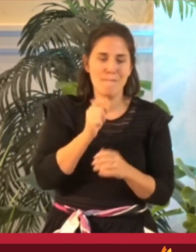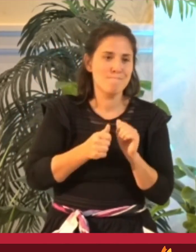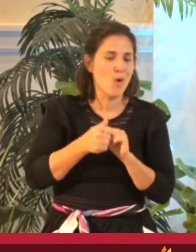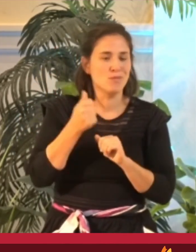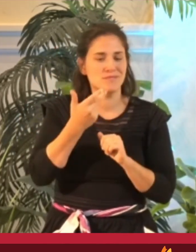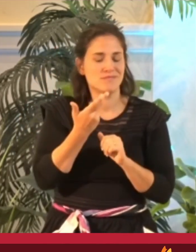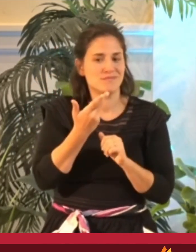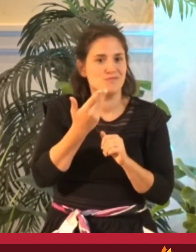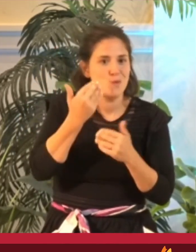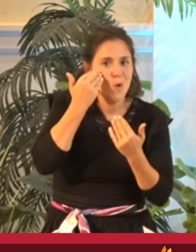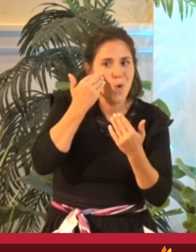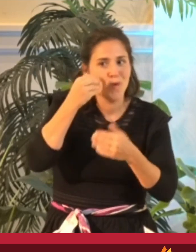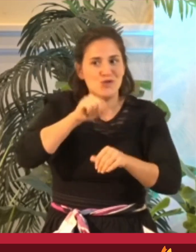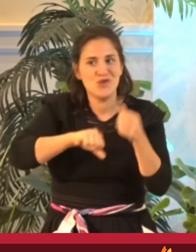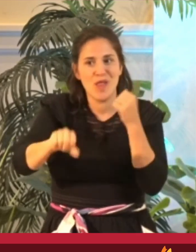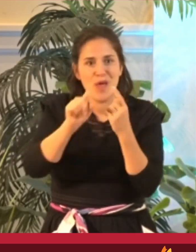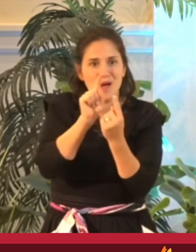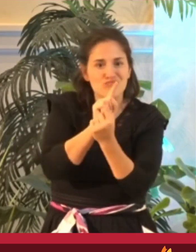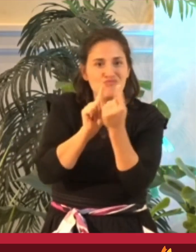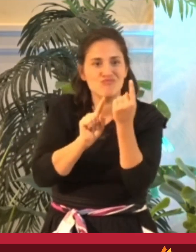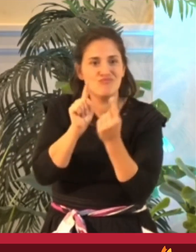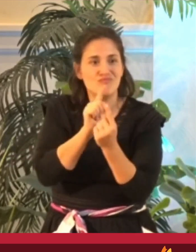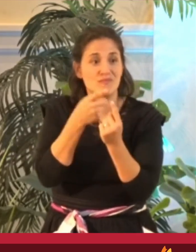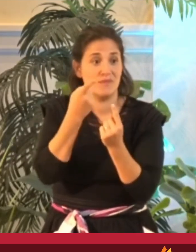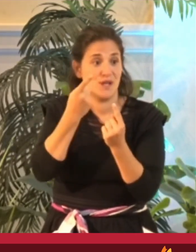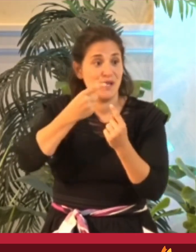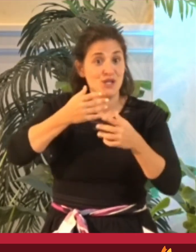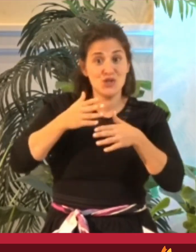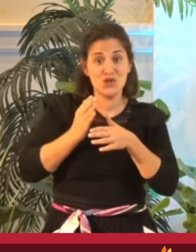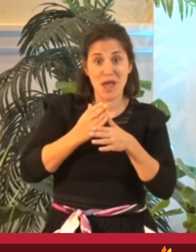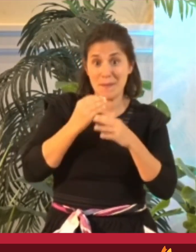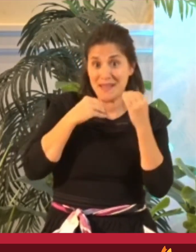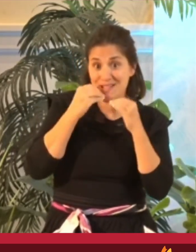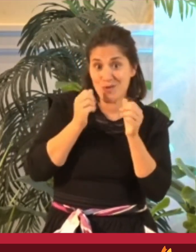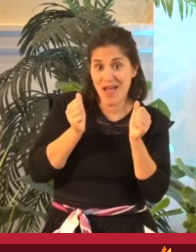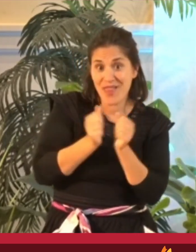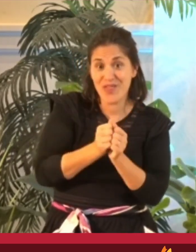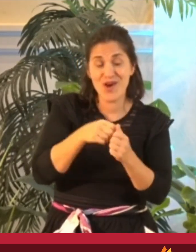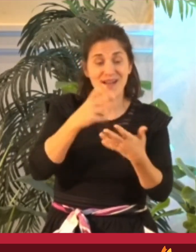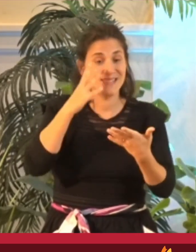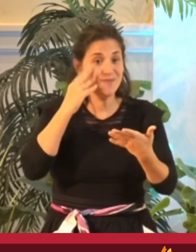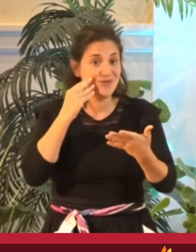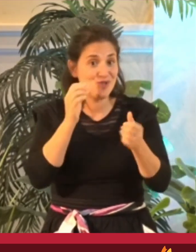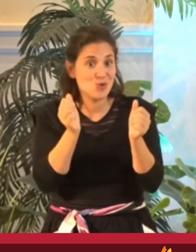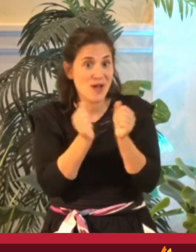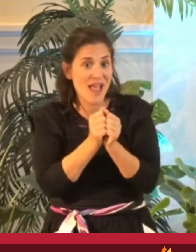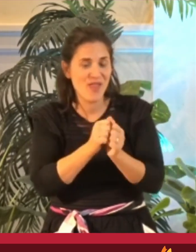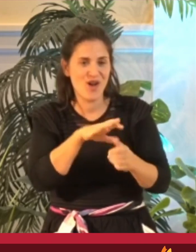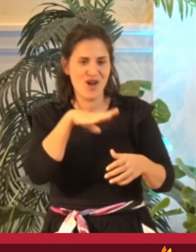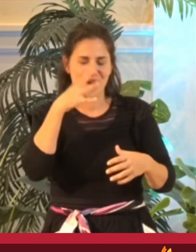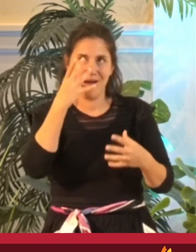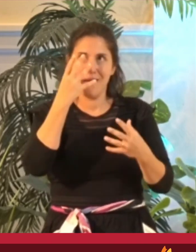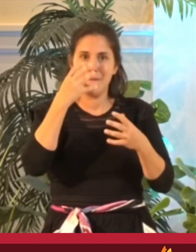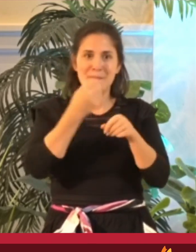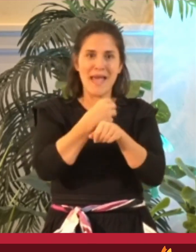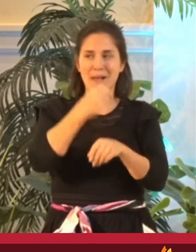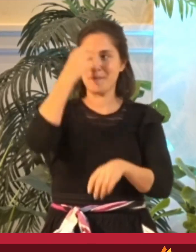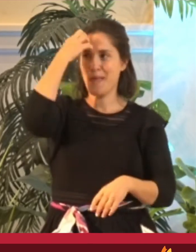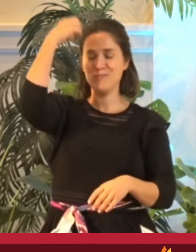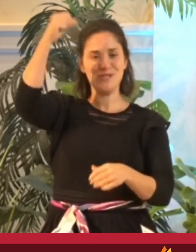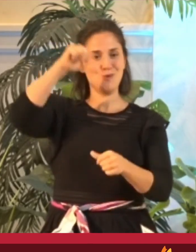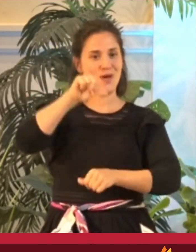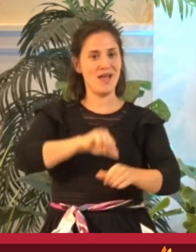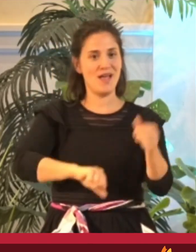known. It's where you share meals, experiences, and pieces of your lives that people outside of your